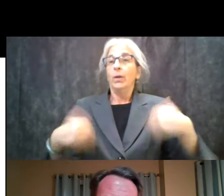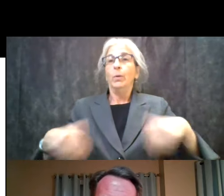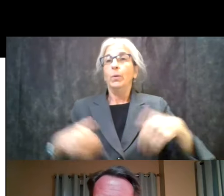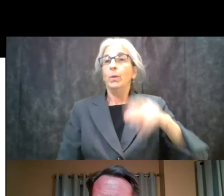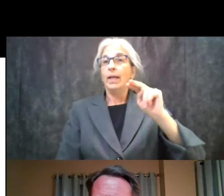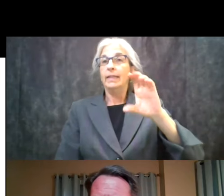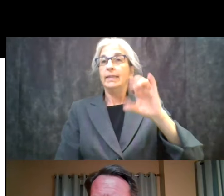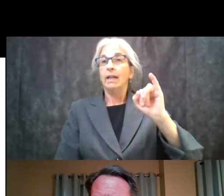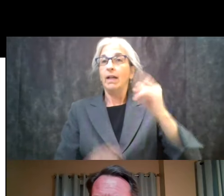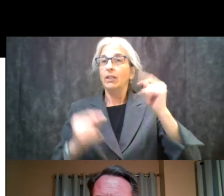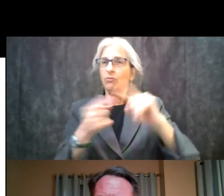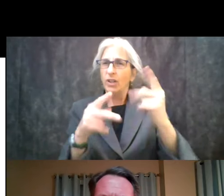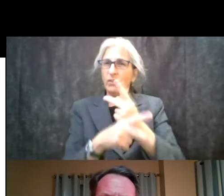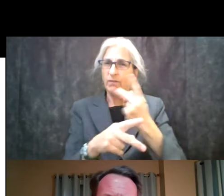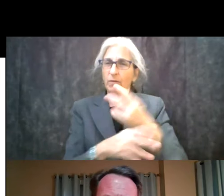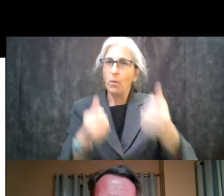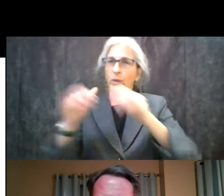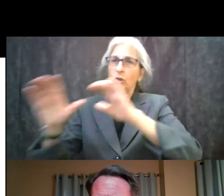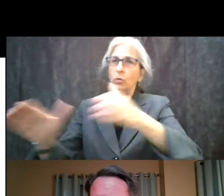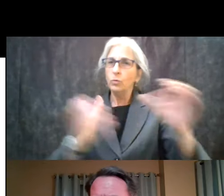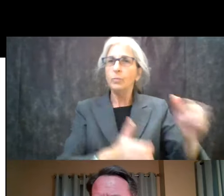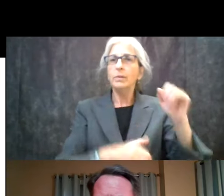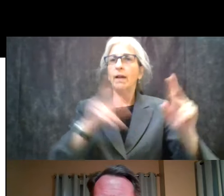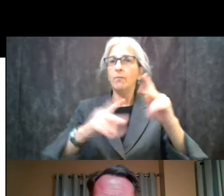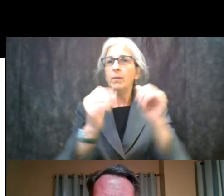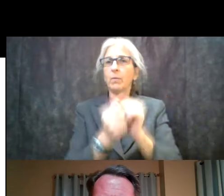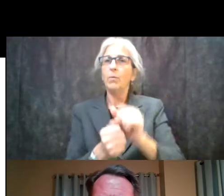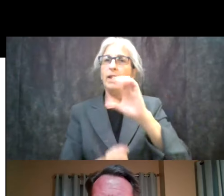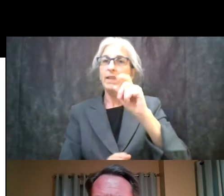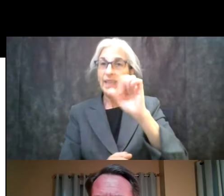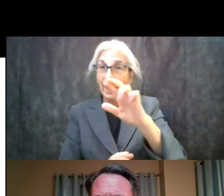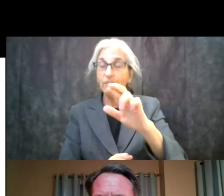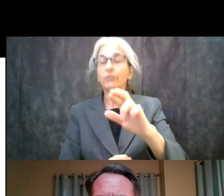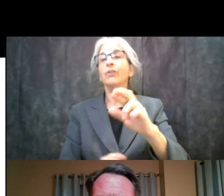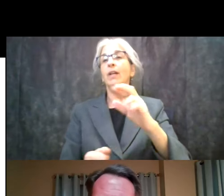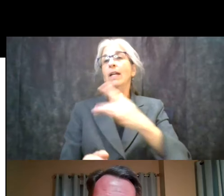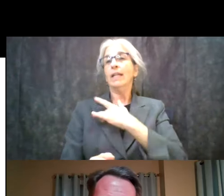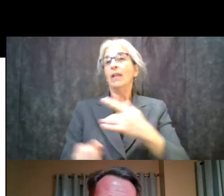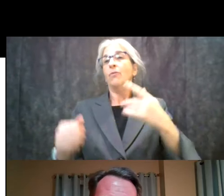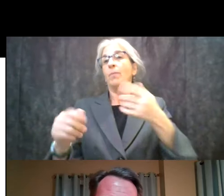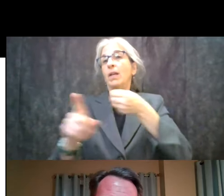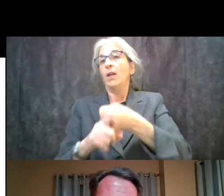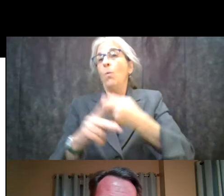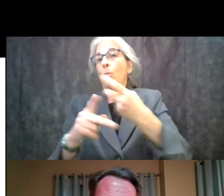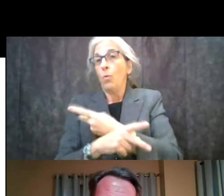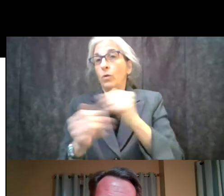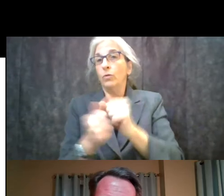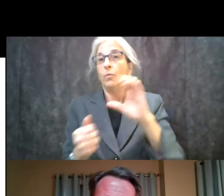which populations of patients with cancer are most affected by COVID and are most vulnerable by COVID. But